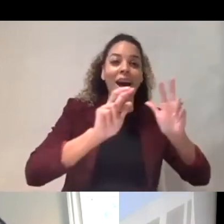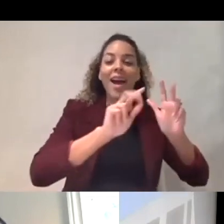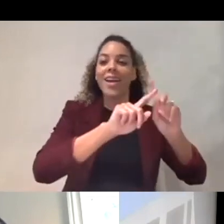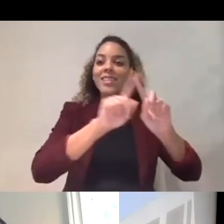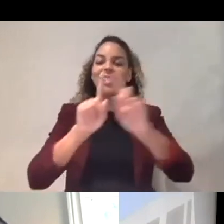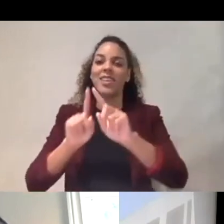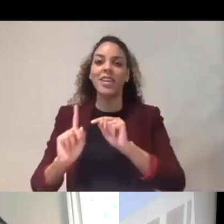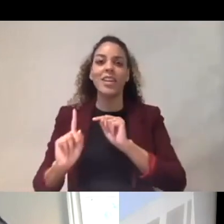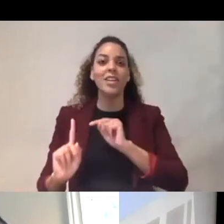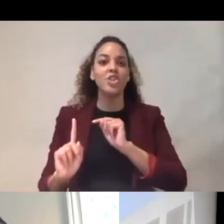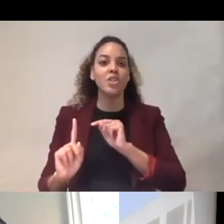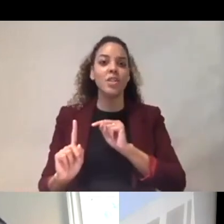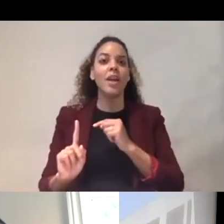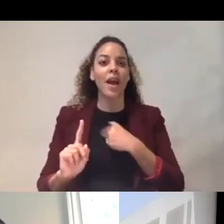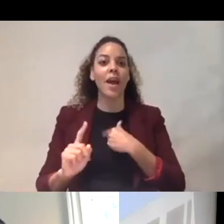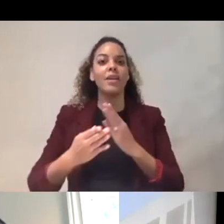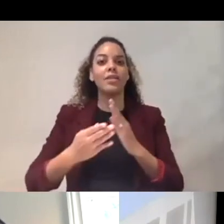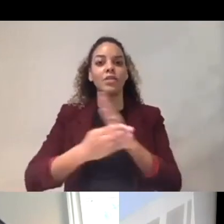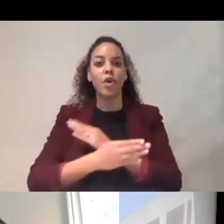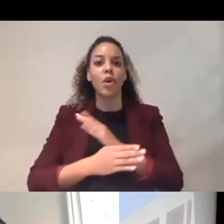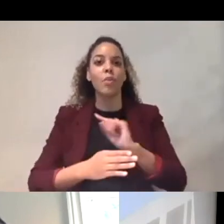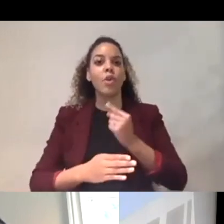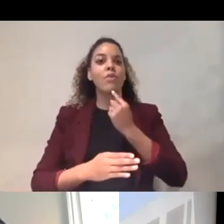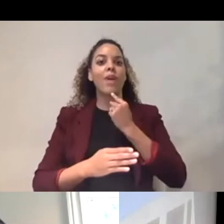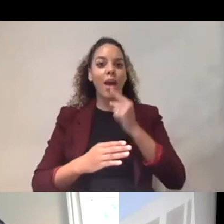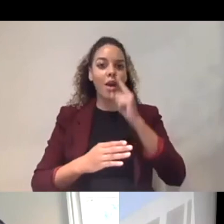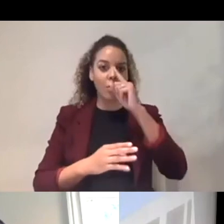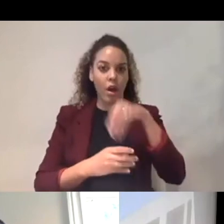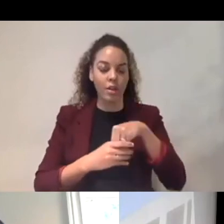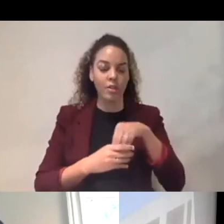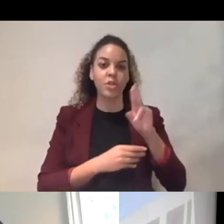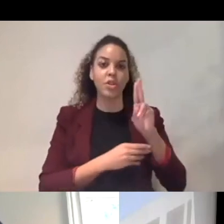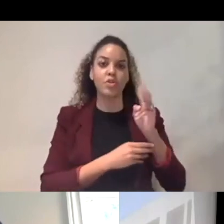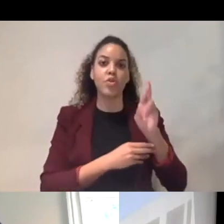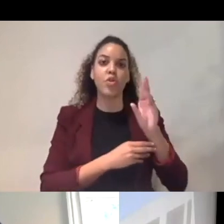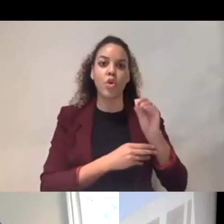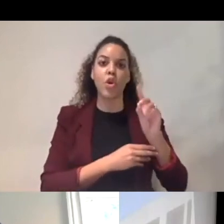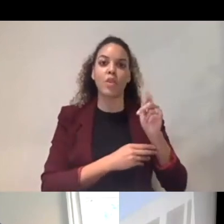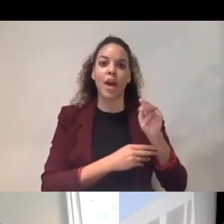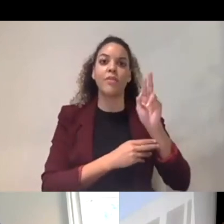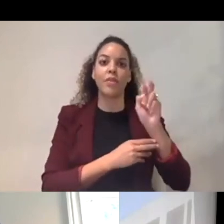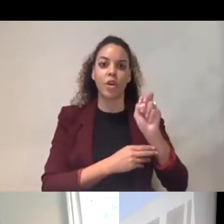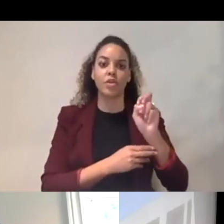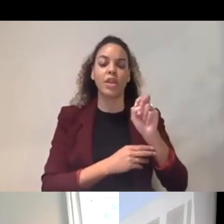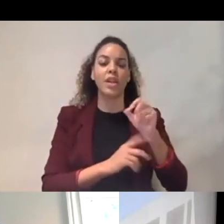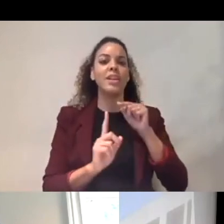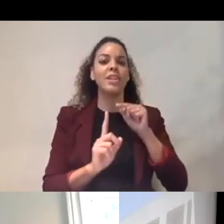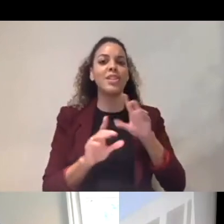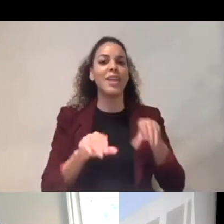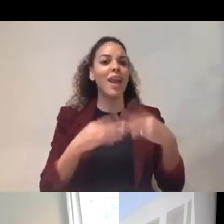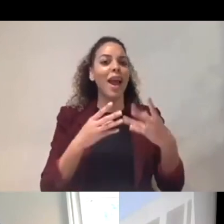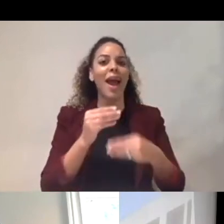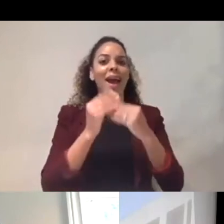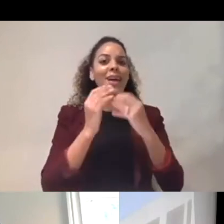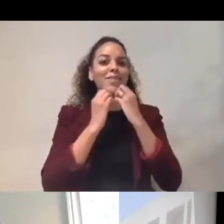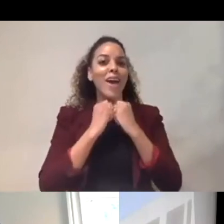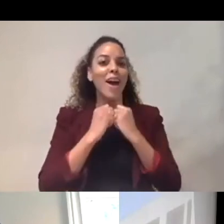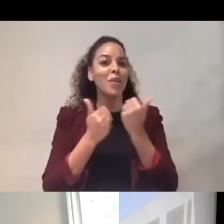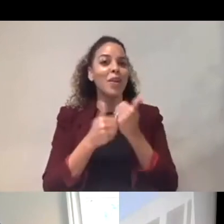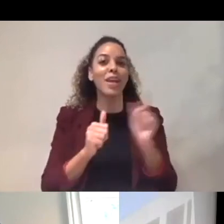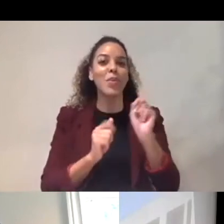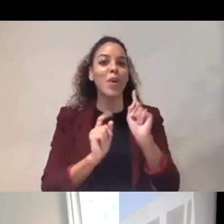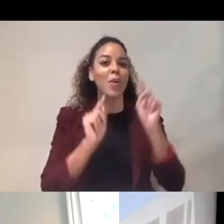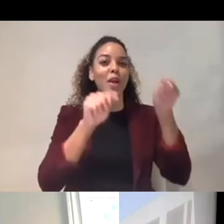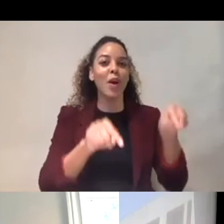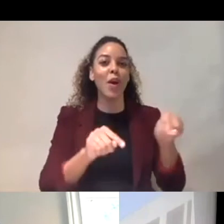has profound autism, she's neurodiverse, and she adds value wherever we are because she sees the world a little differently, a different perspective.